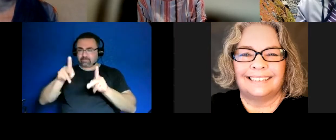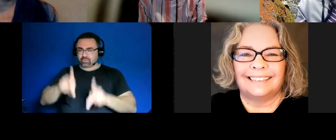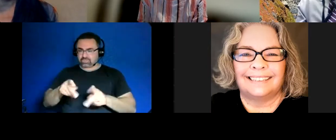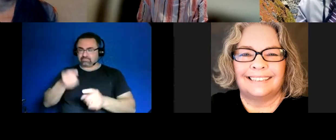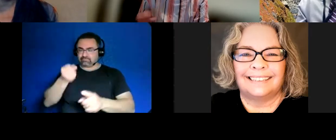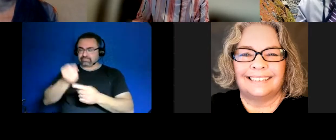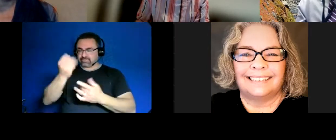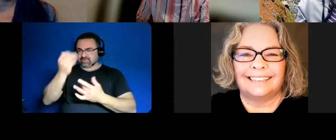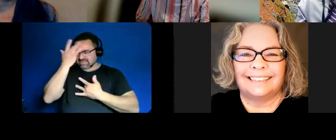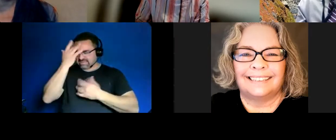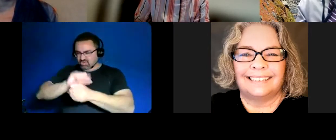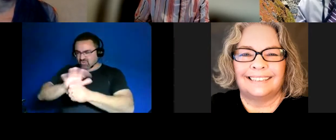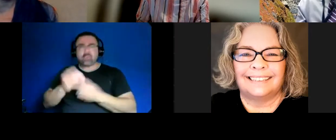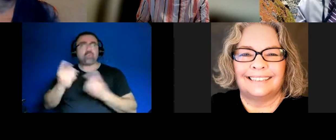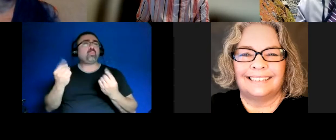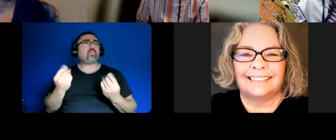COVID.